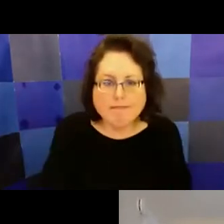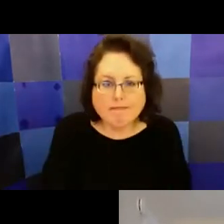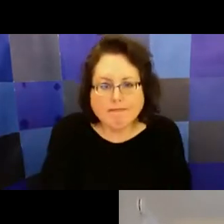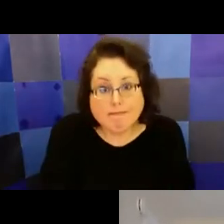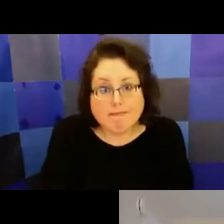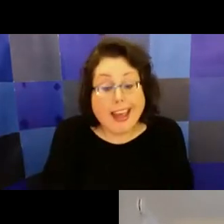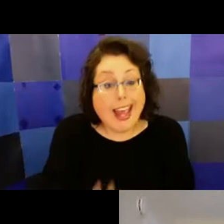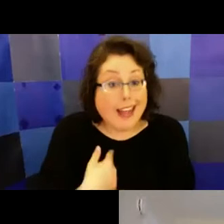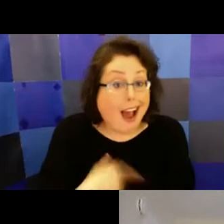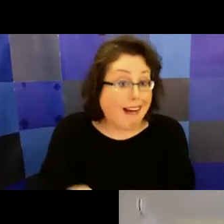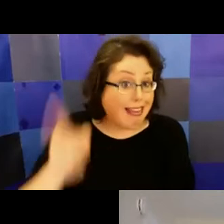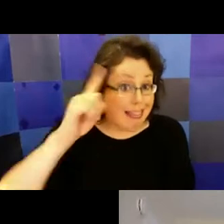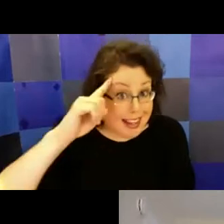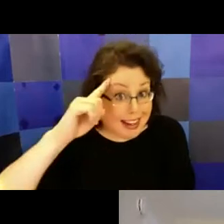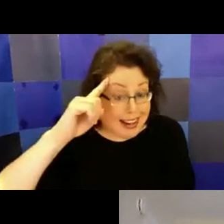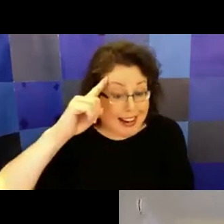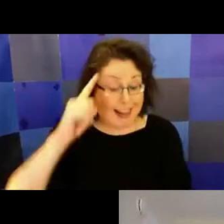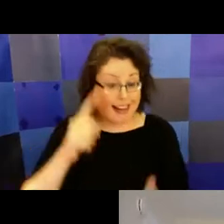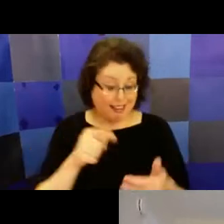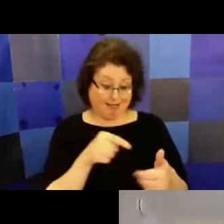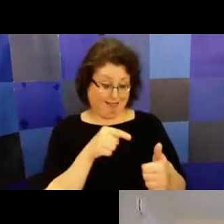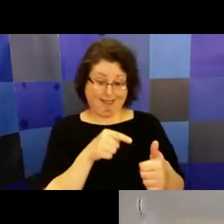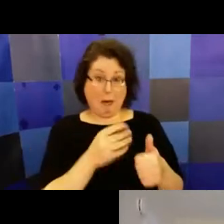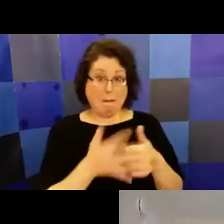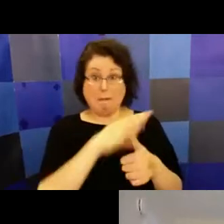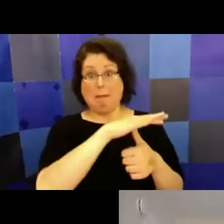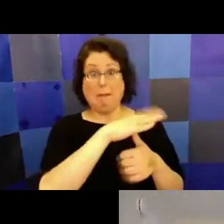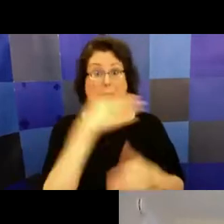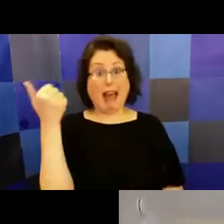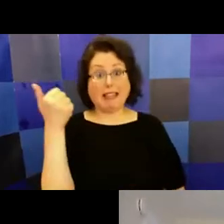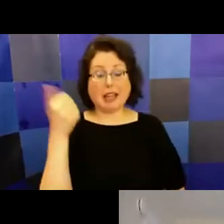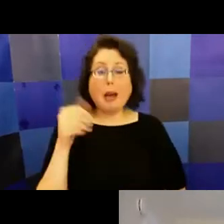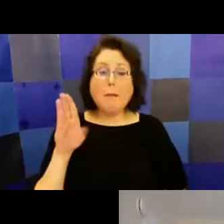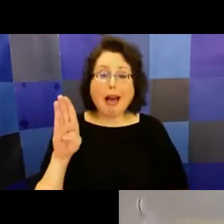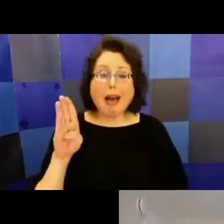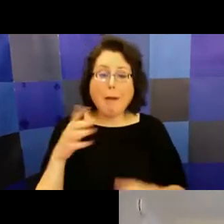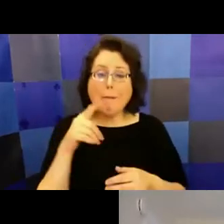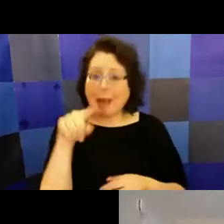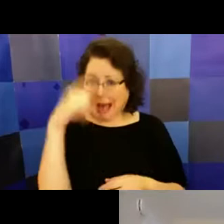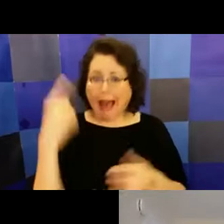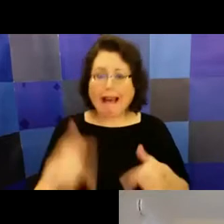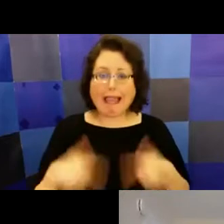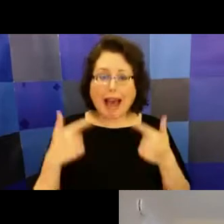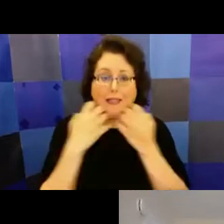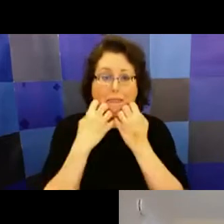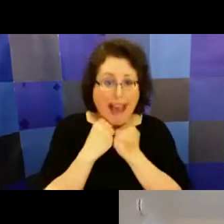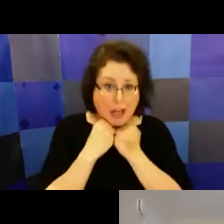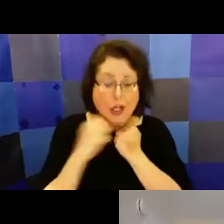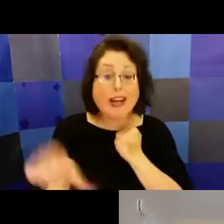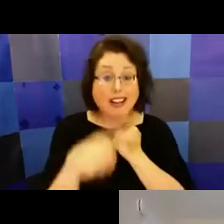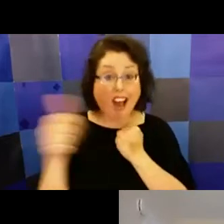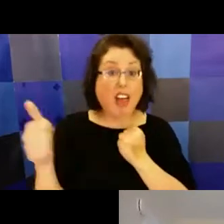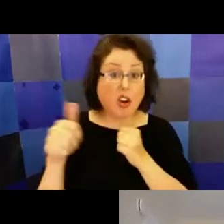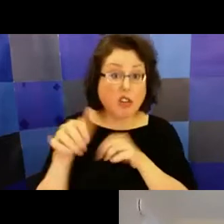And I think at its best, you know, Black Lives Matter and other movements today, other mass